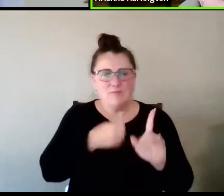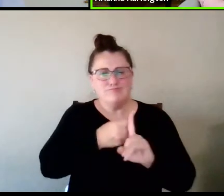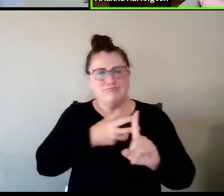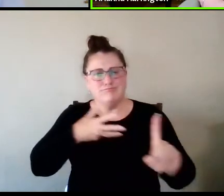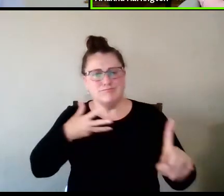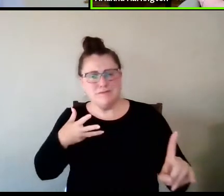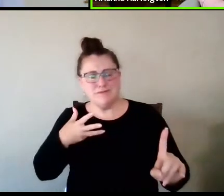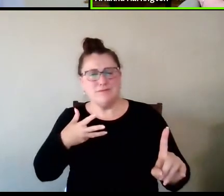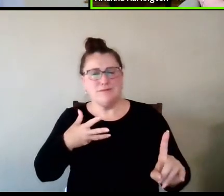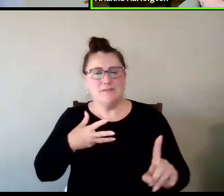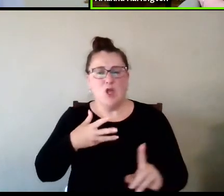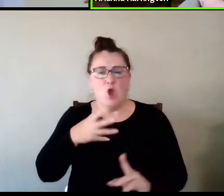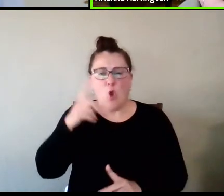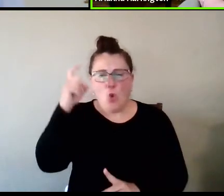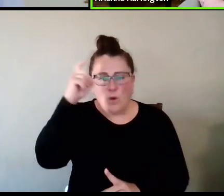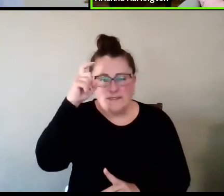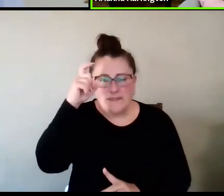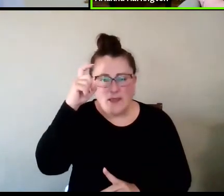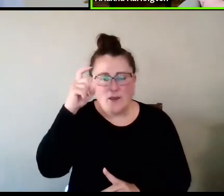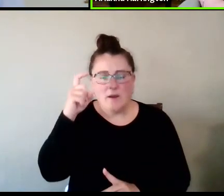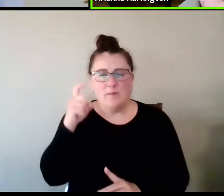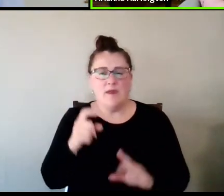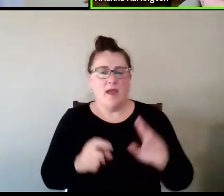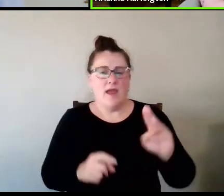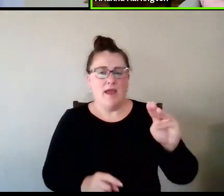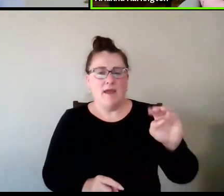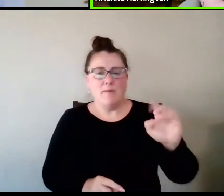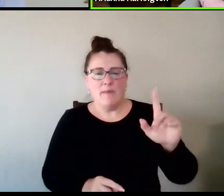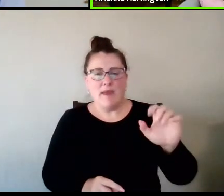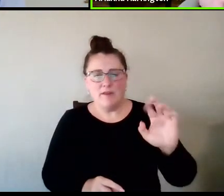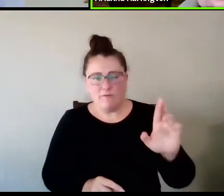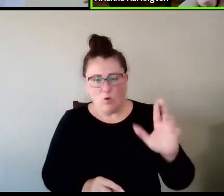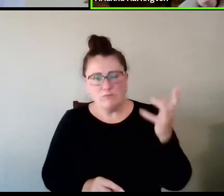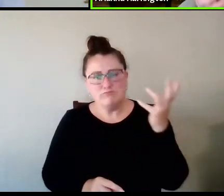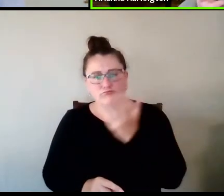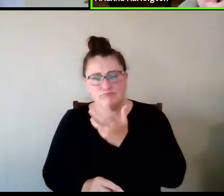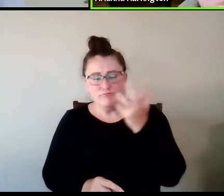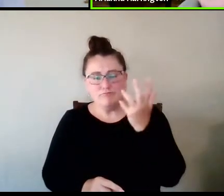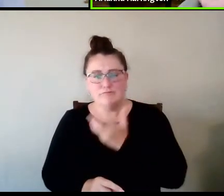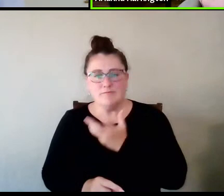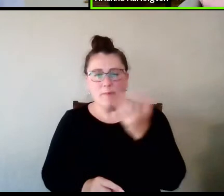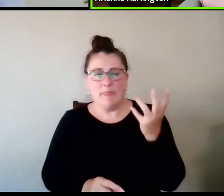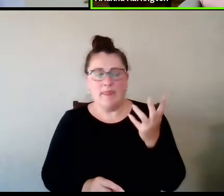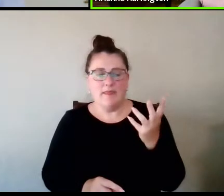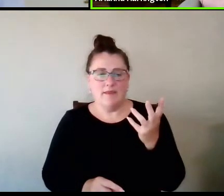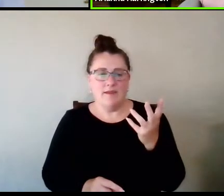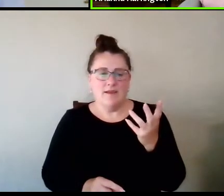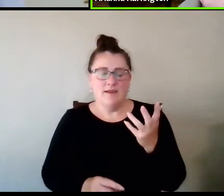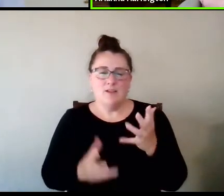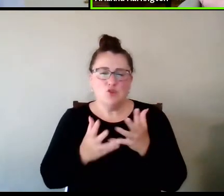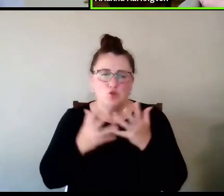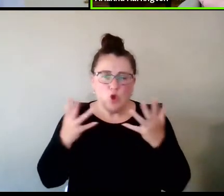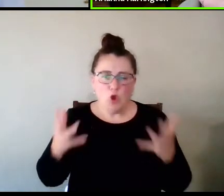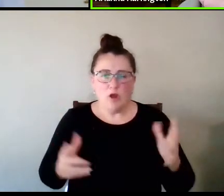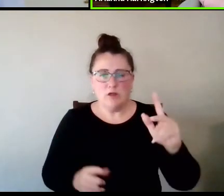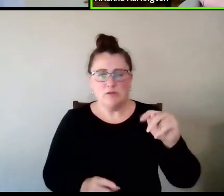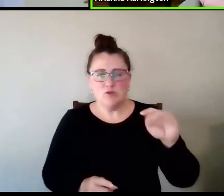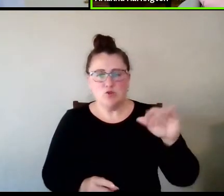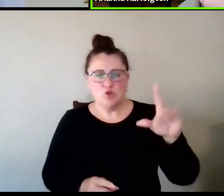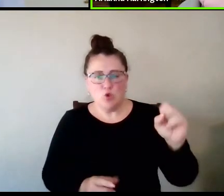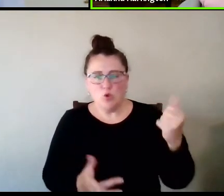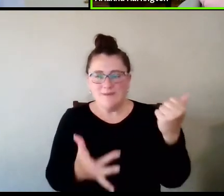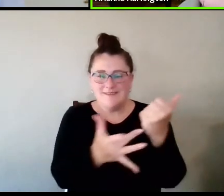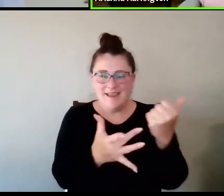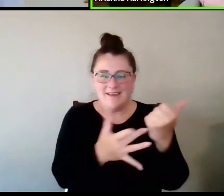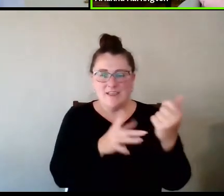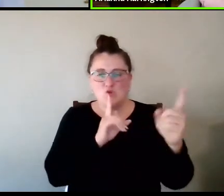wisdom, great metaphors, and an enormous amount of tools and techniques to